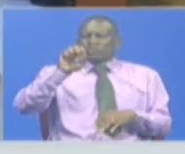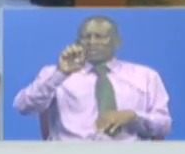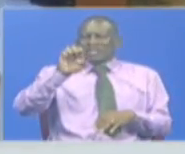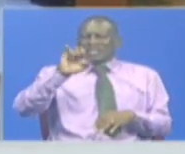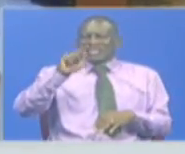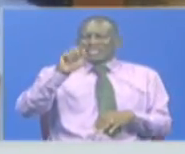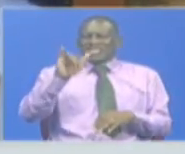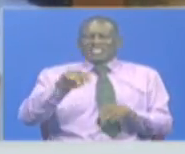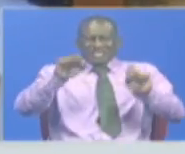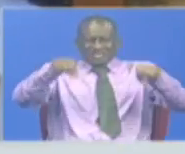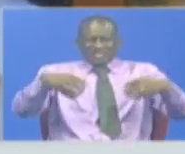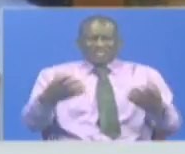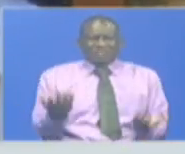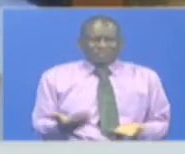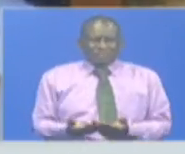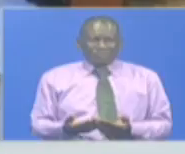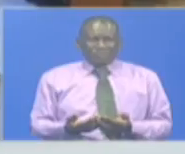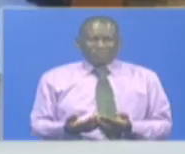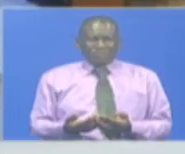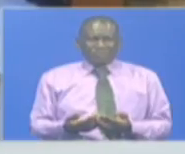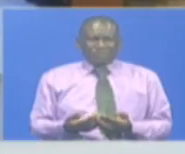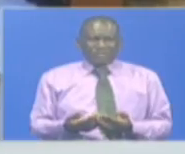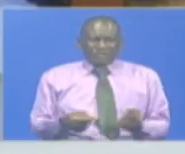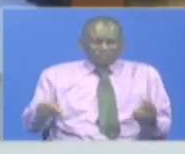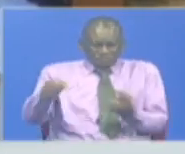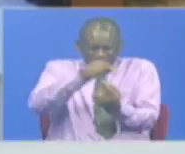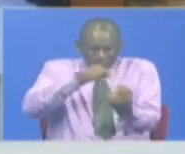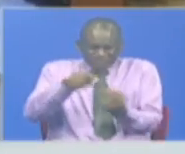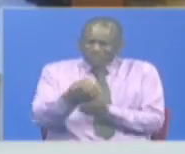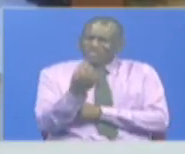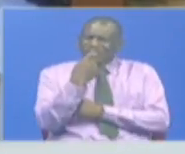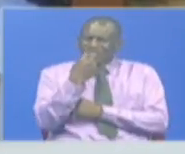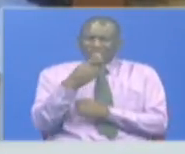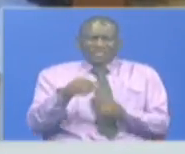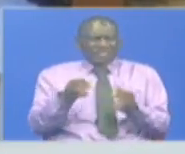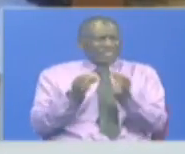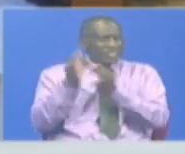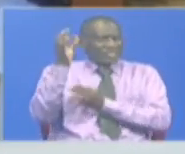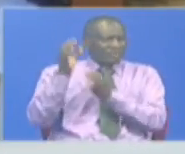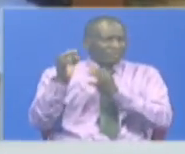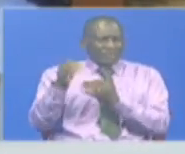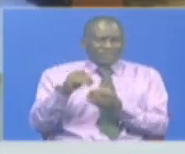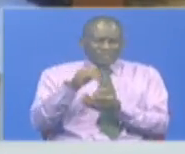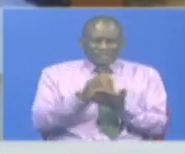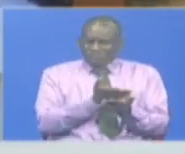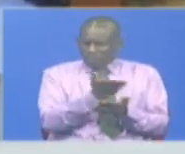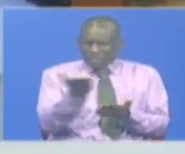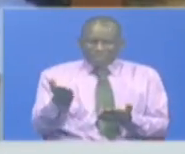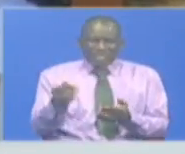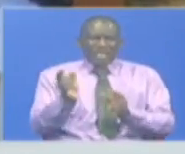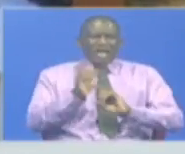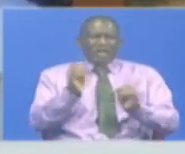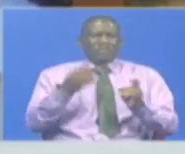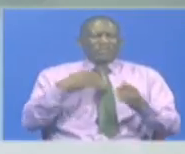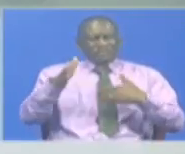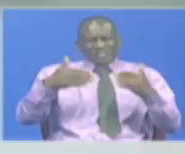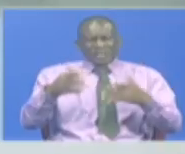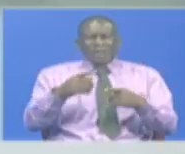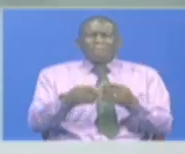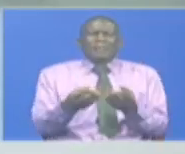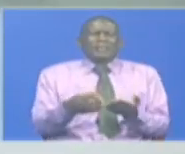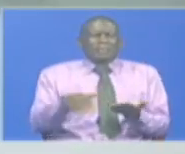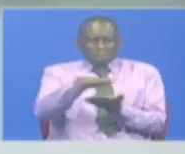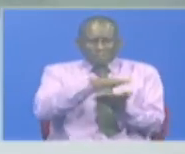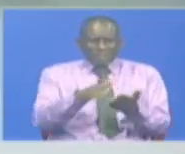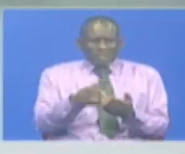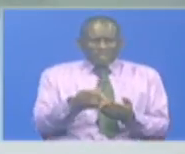yeah. Any specific types of drugs? It also depends, because some don't have even symptoms, but mostly we cover